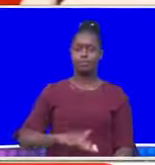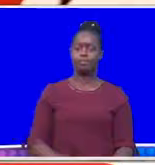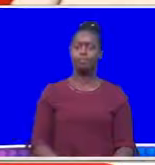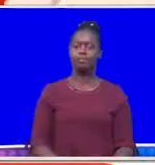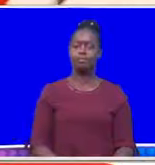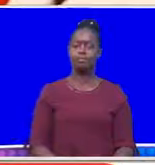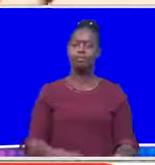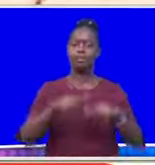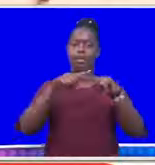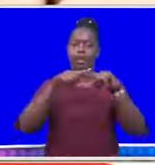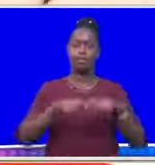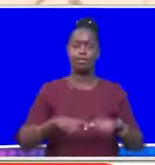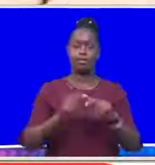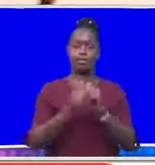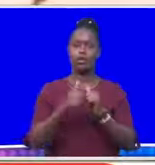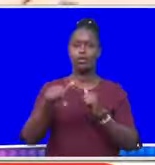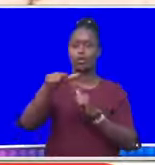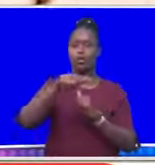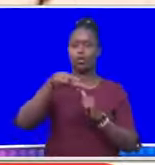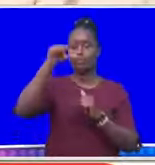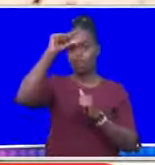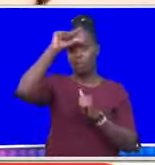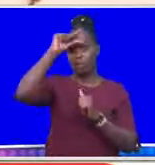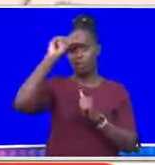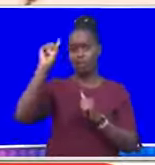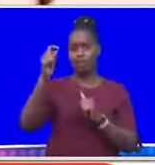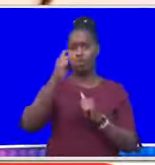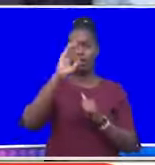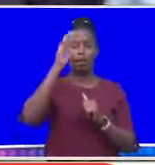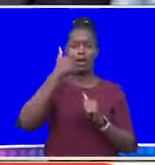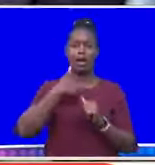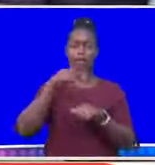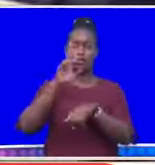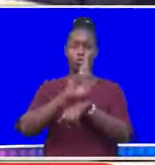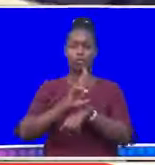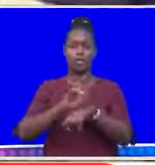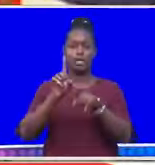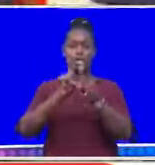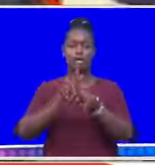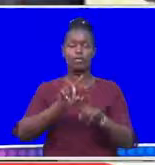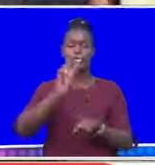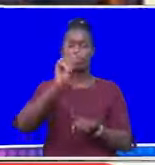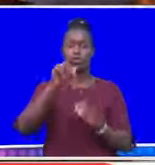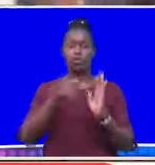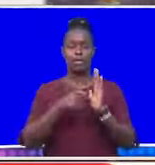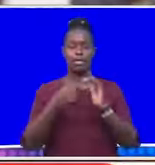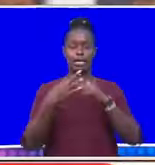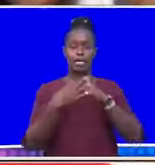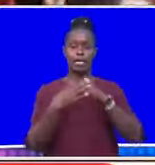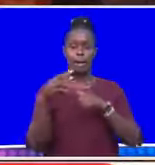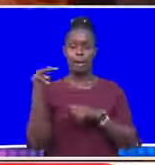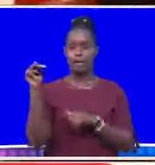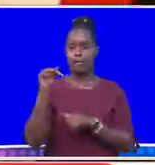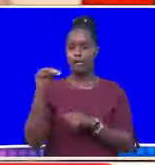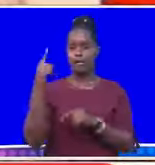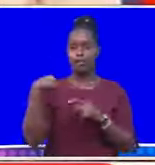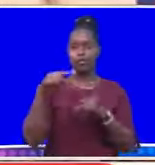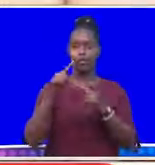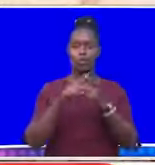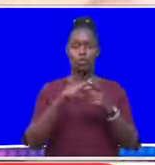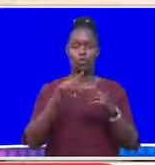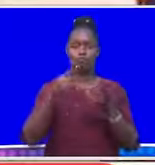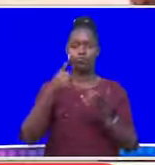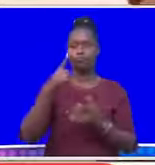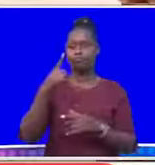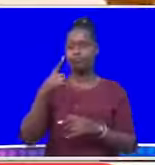Now, depending with location, the government of Kenya will have spent the same 2.8 million shillings to drill 3 boreholes